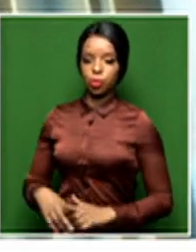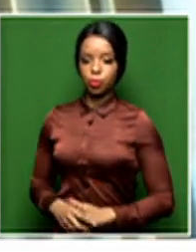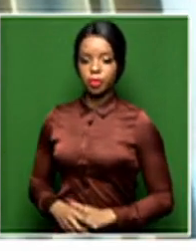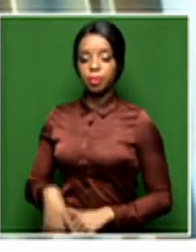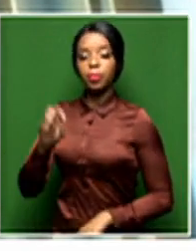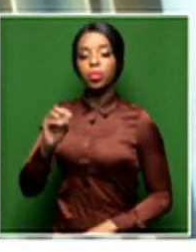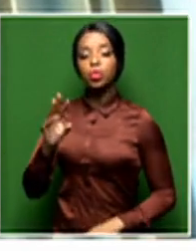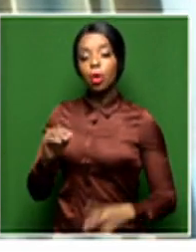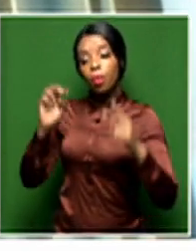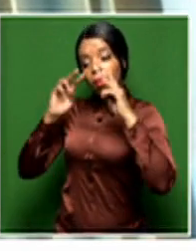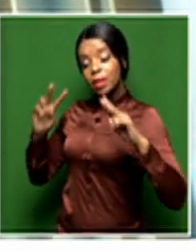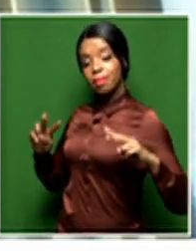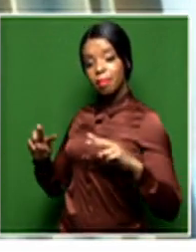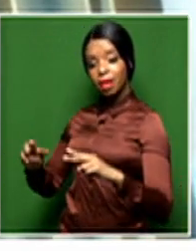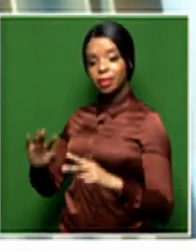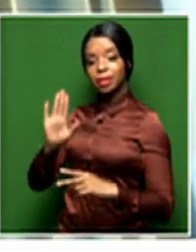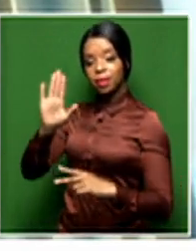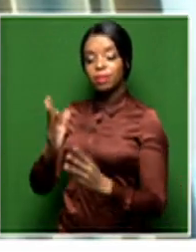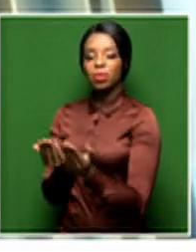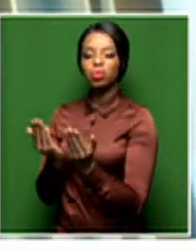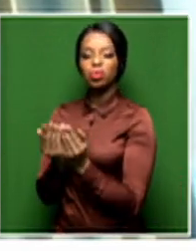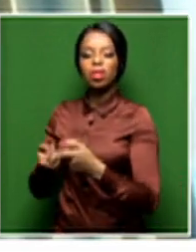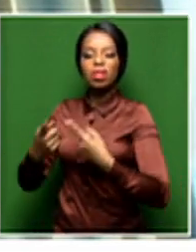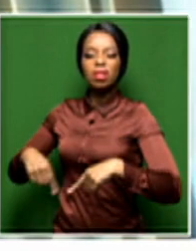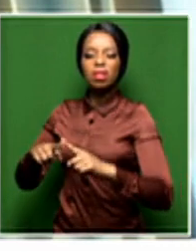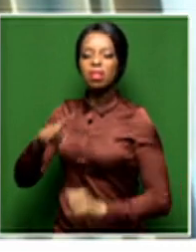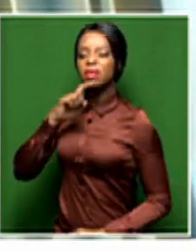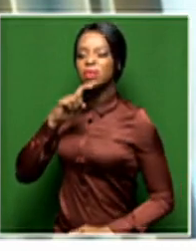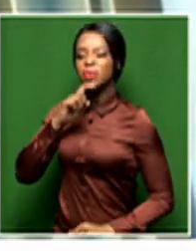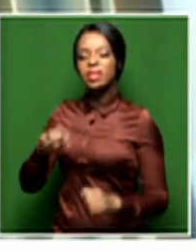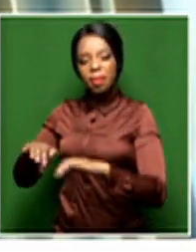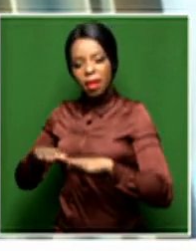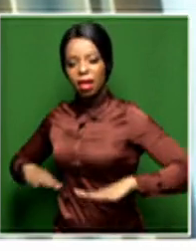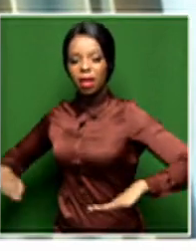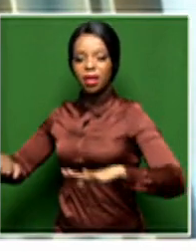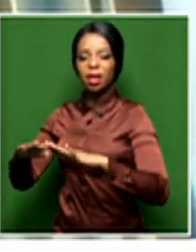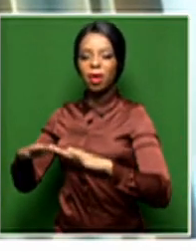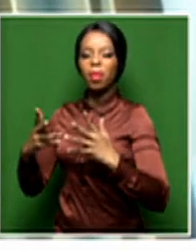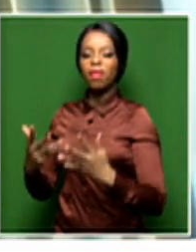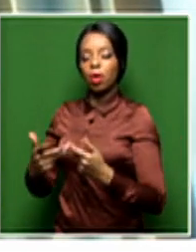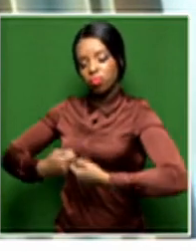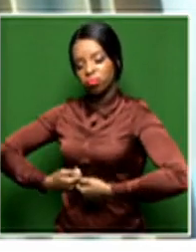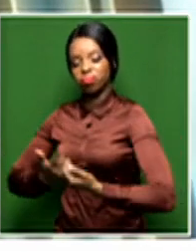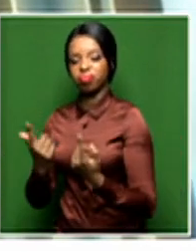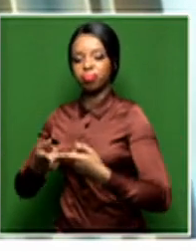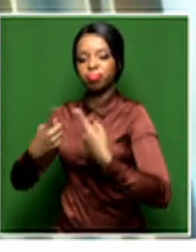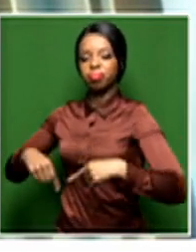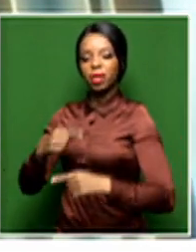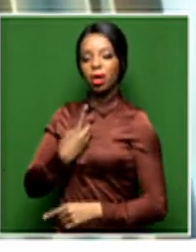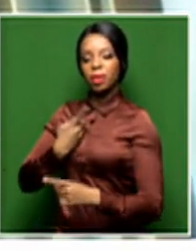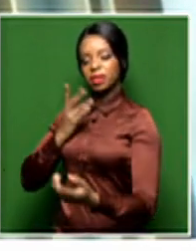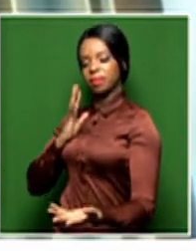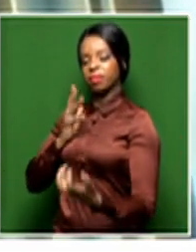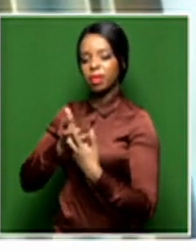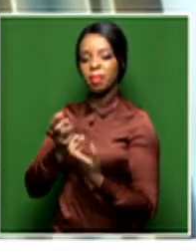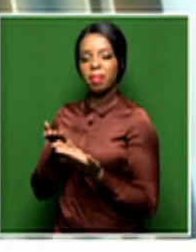the school, we are going to be using the platform from which to launch ourselves, you know, into this work,